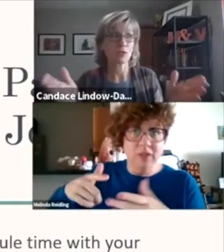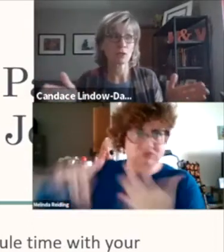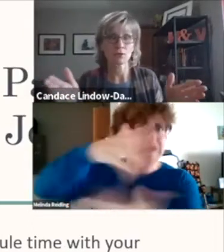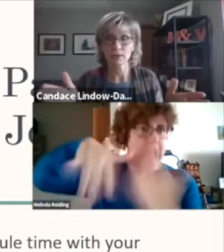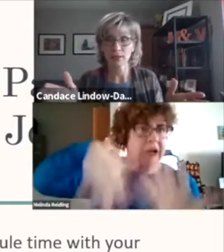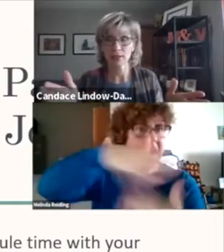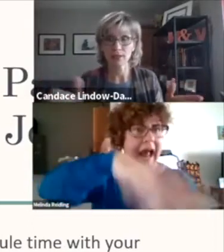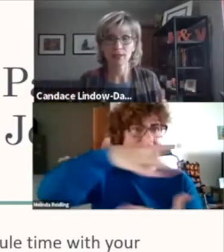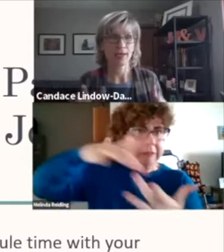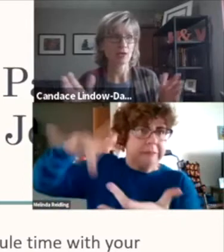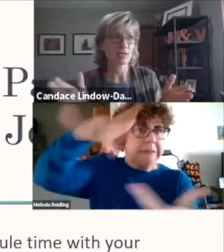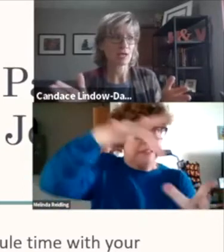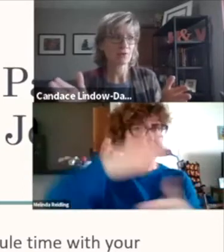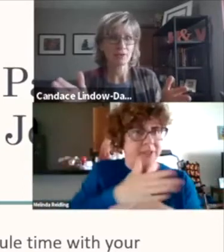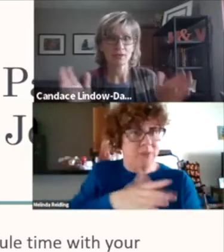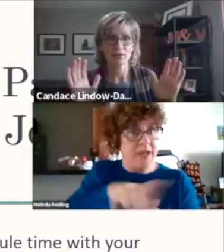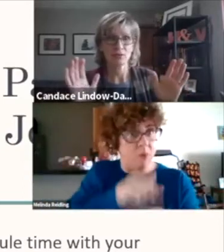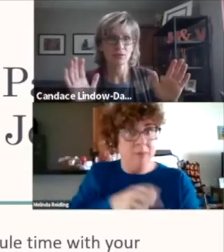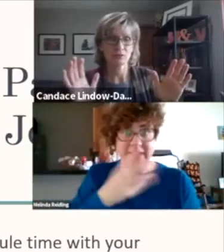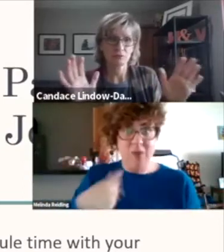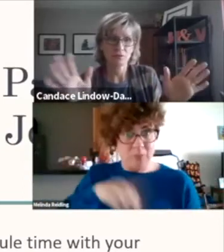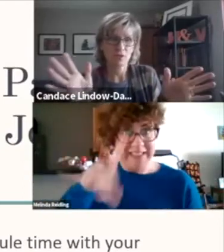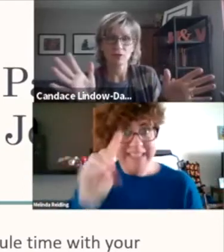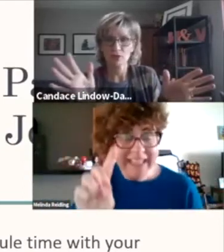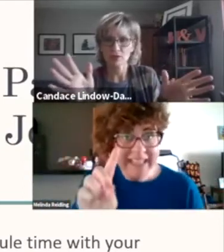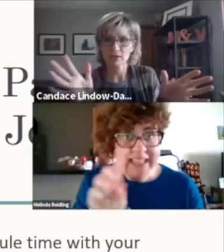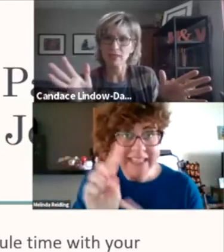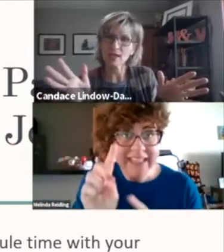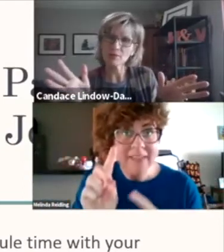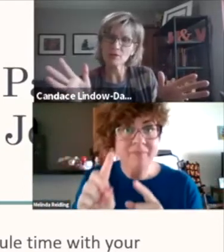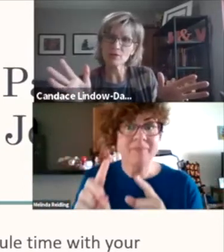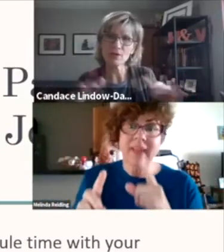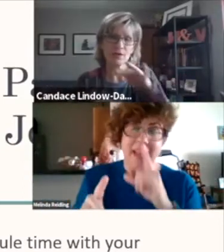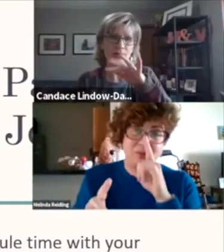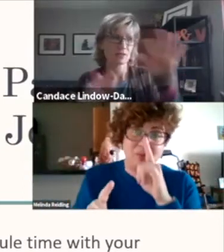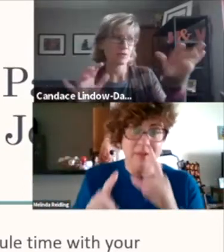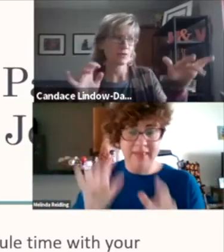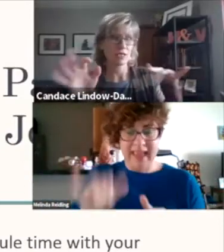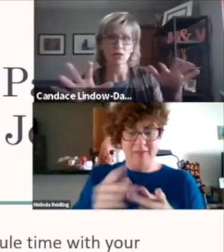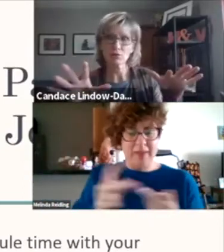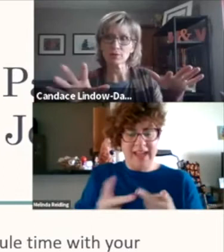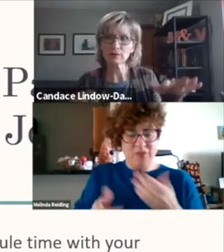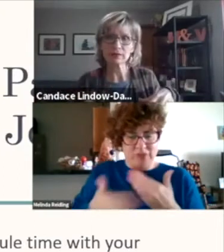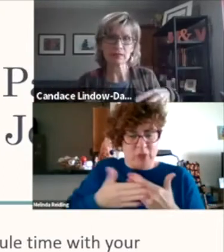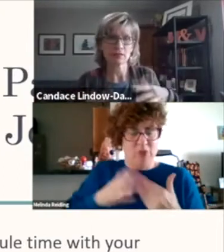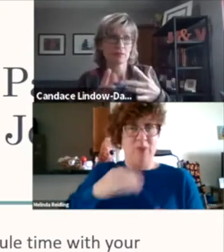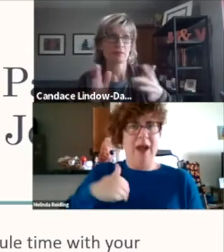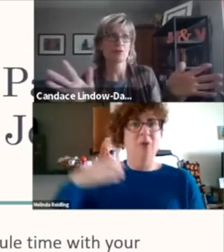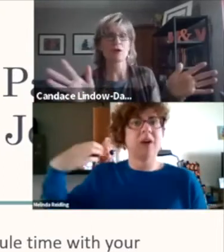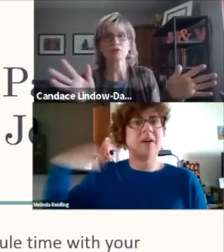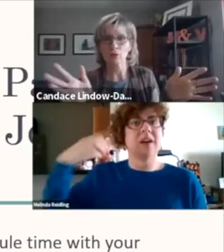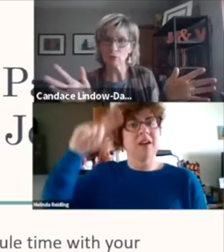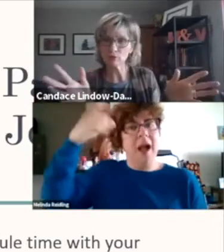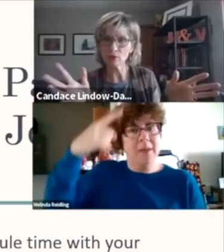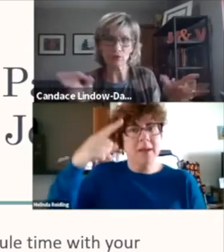And we literally did. And it was kind of fun because it was very close to our state capitol and some of the state government buildings. And the